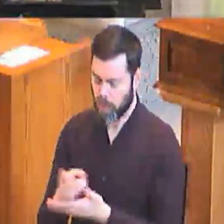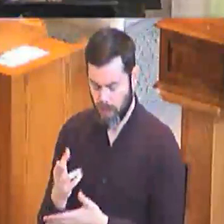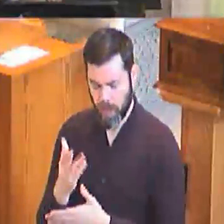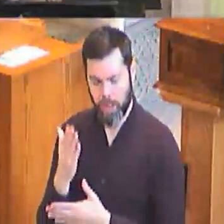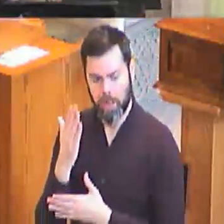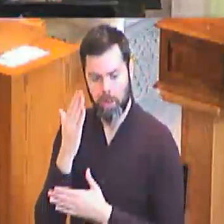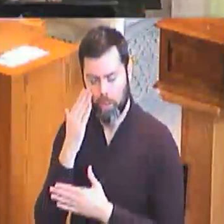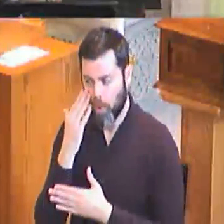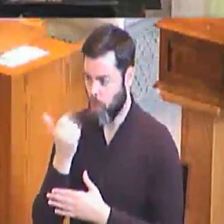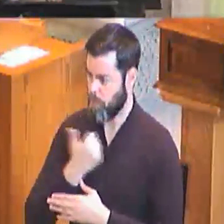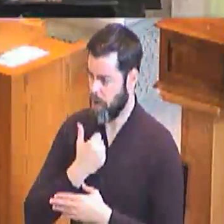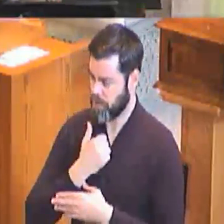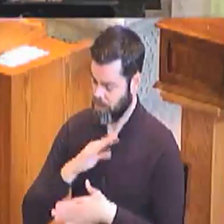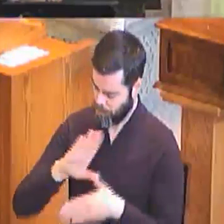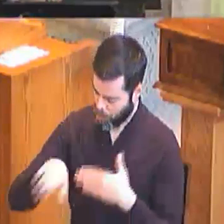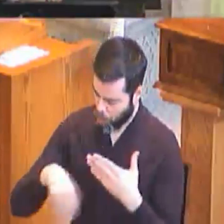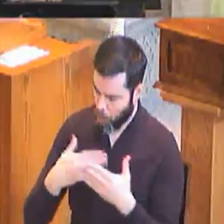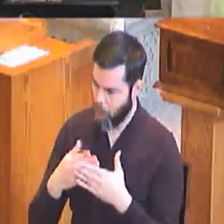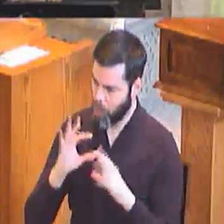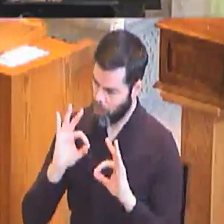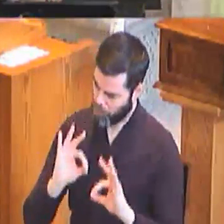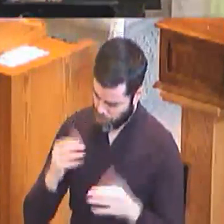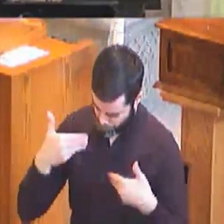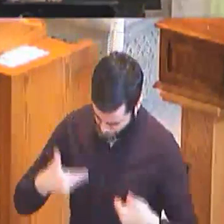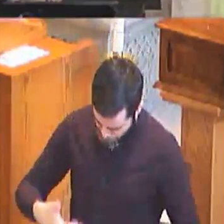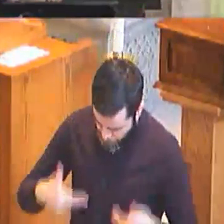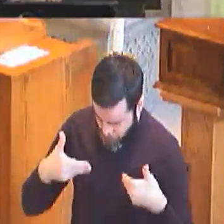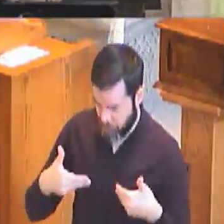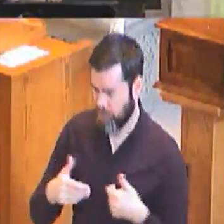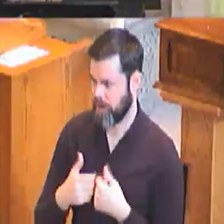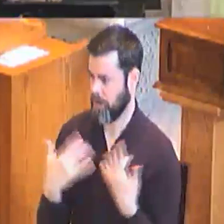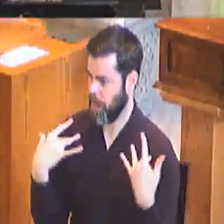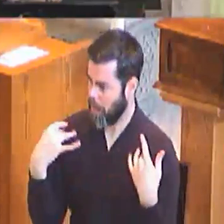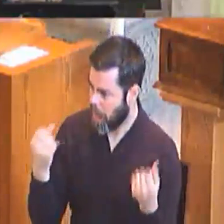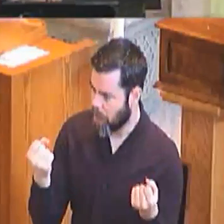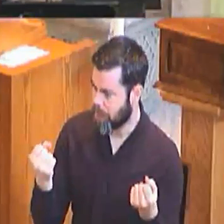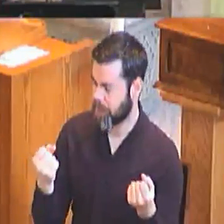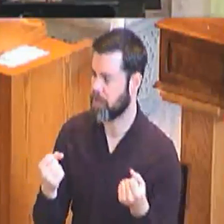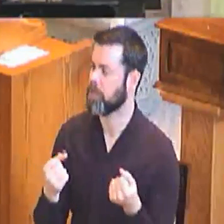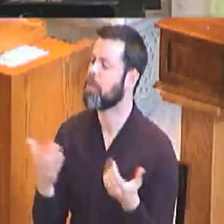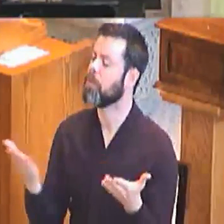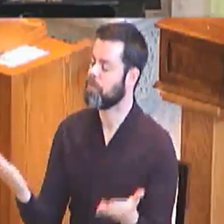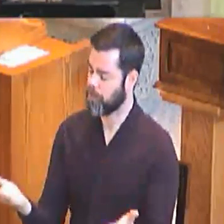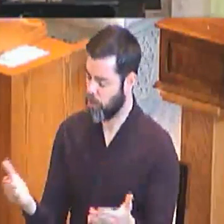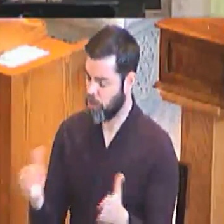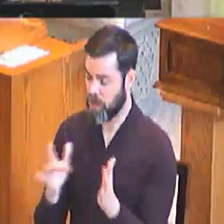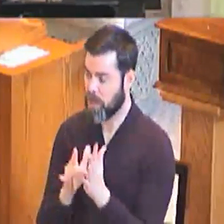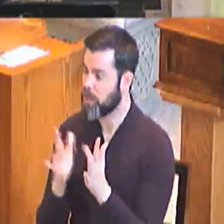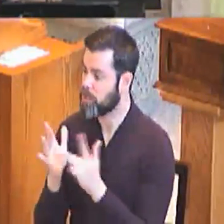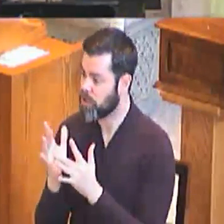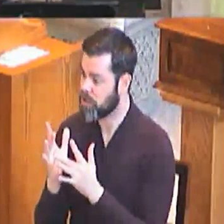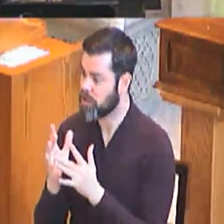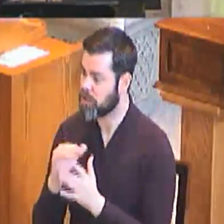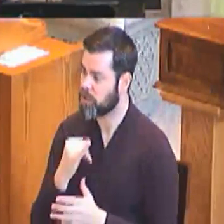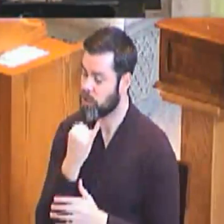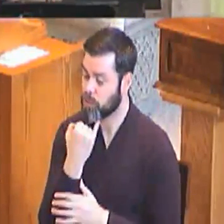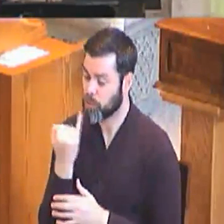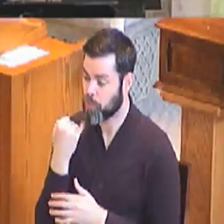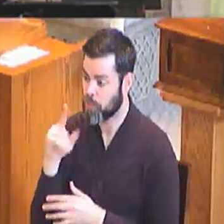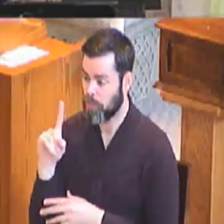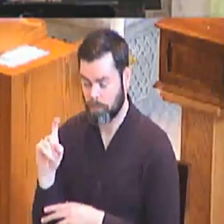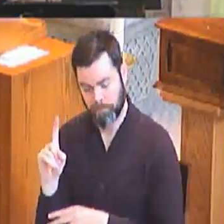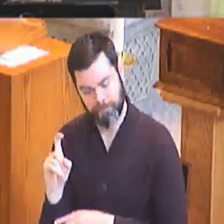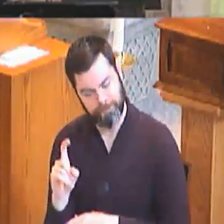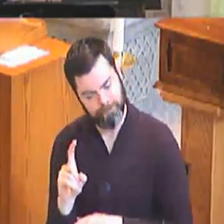free. So Jesus, of course, had his face toward Jerusalem, and nothing would keep Jesus from going